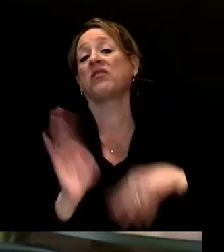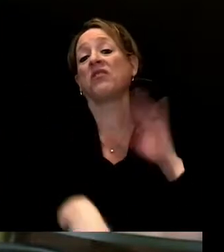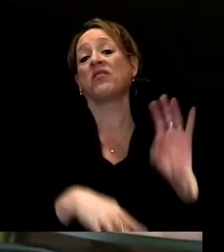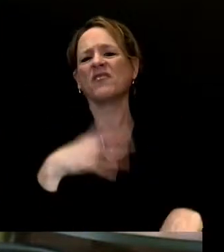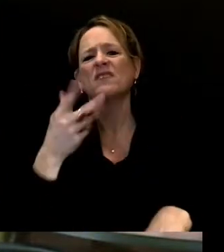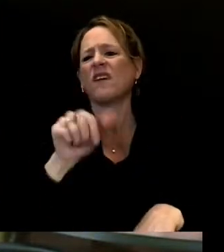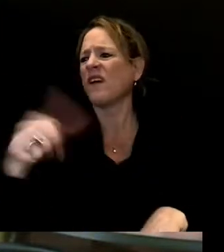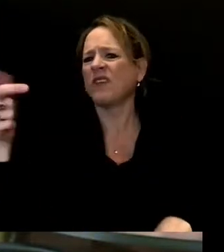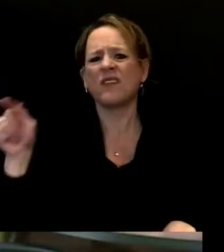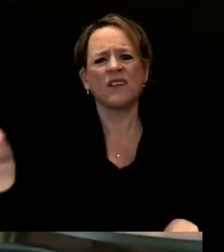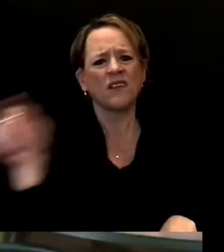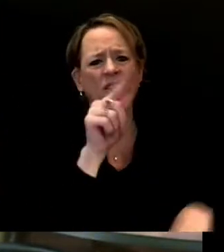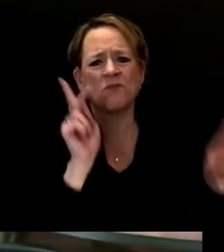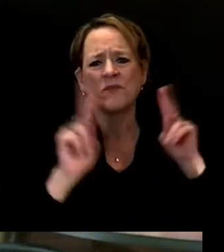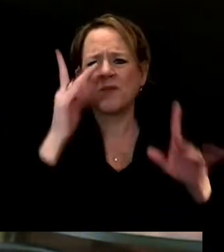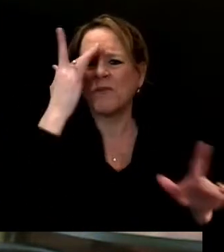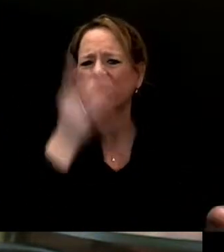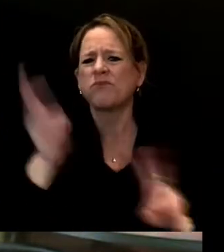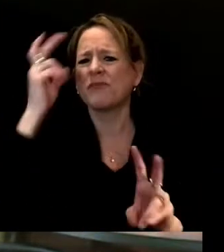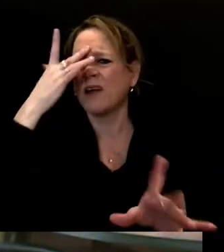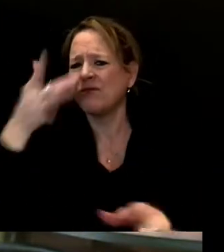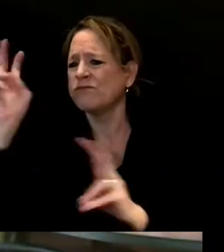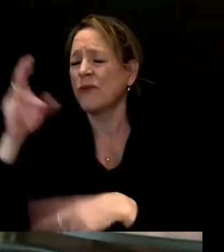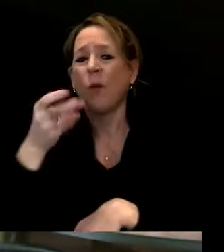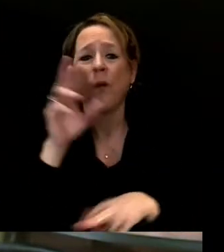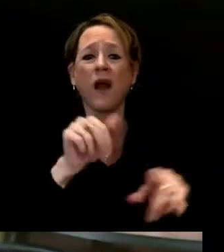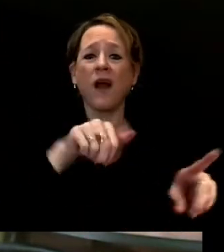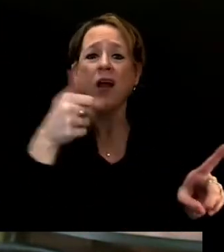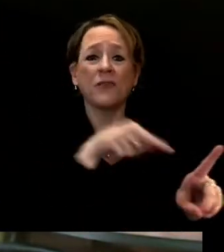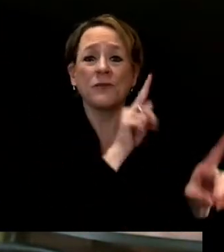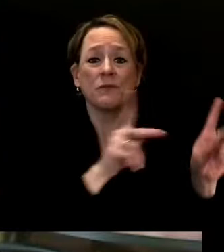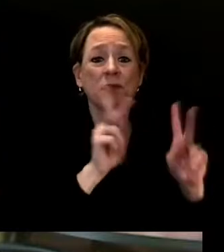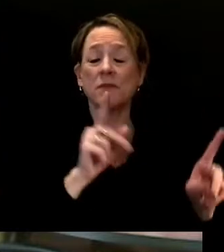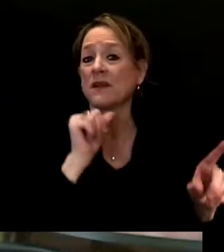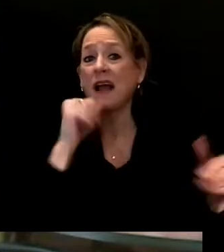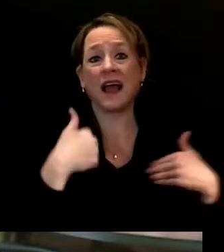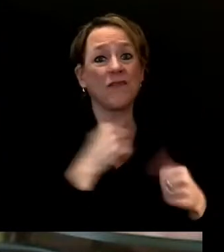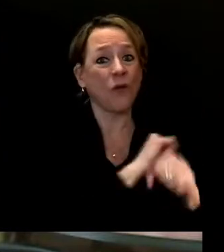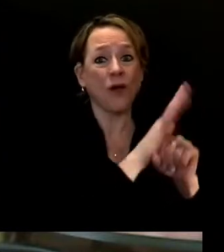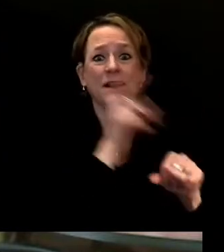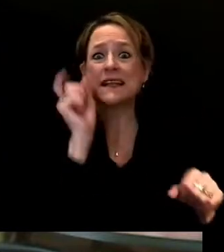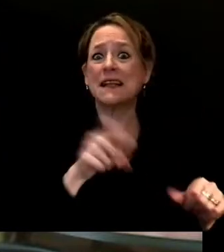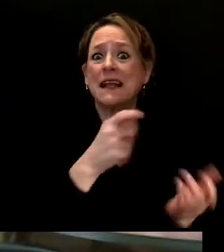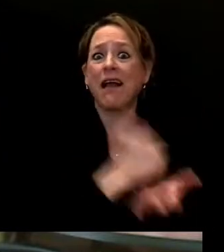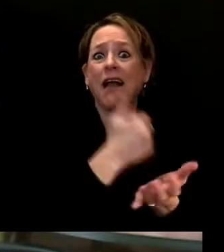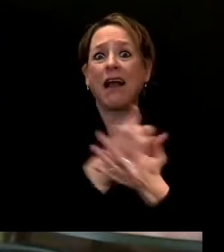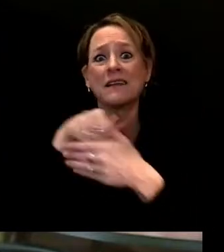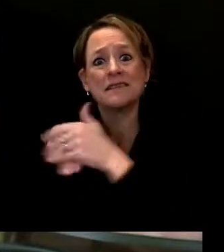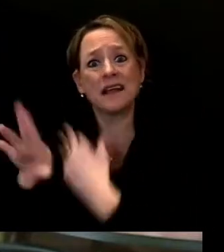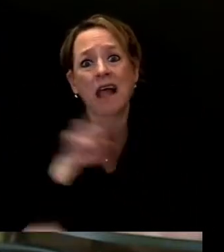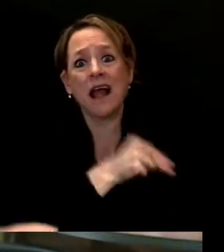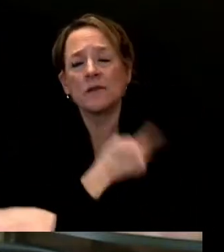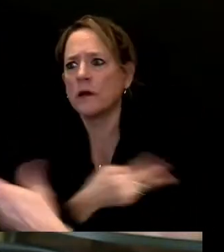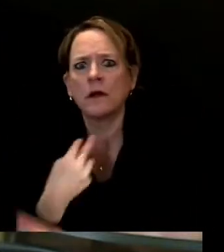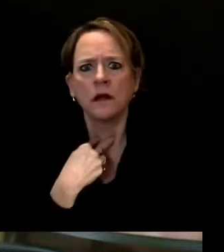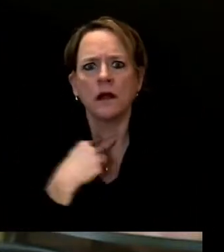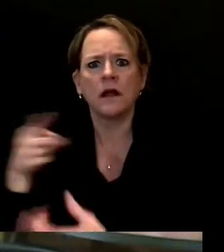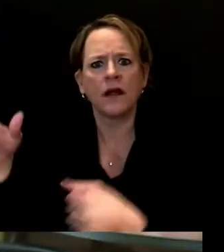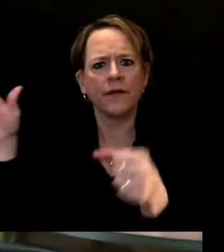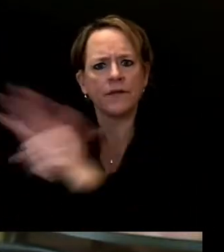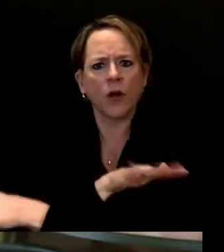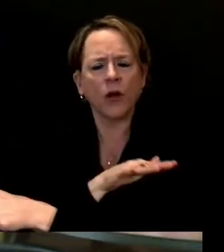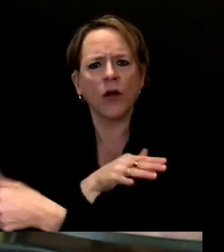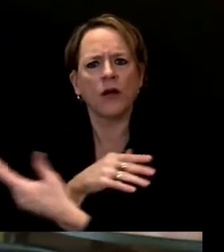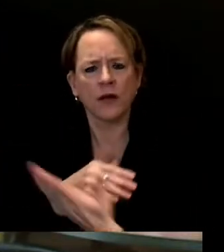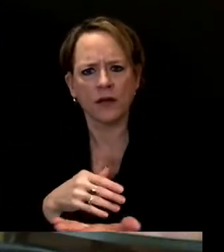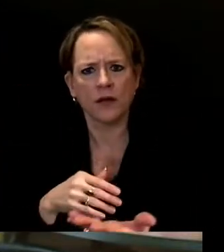immediate life-saving attention and care. We have heard healthcare providers in Wisconsin and around the country sounding this